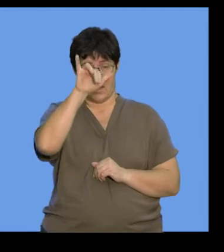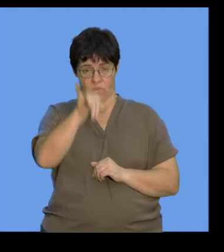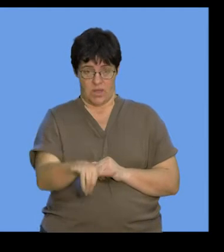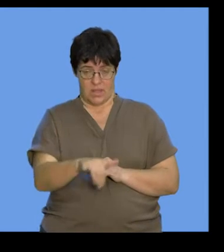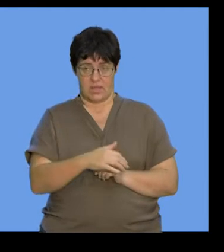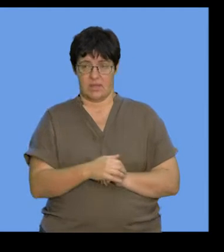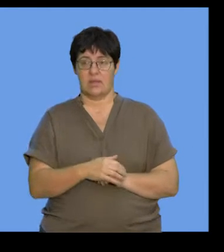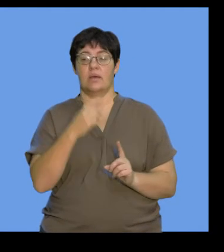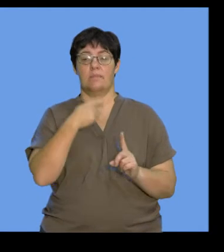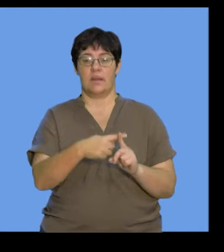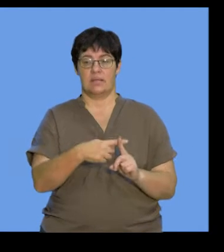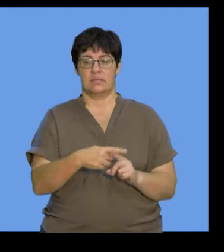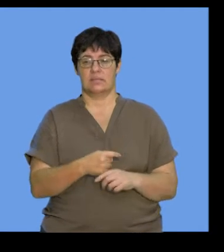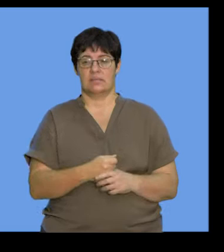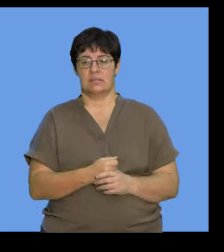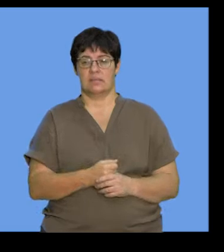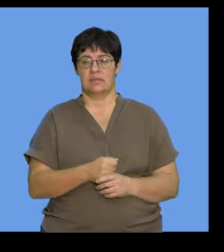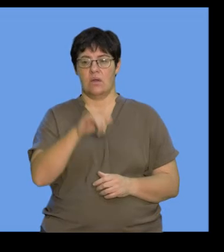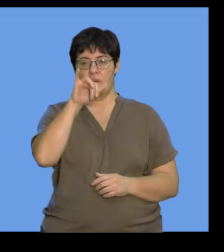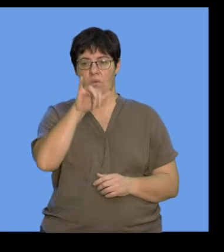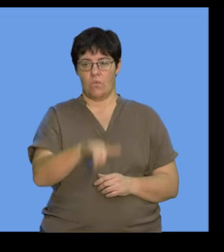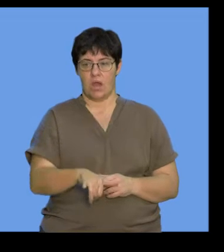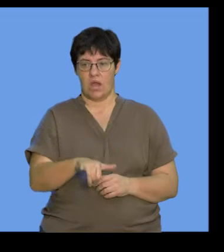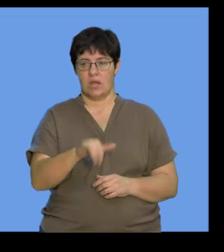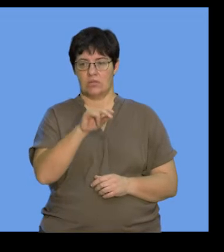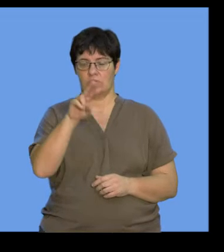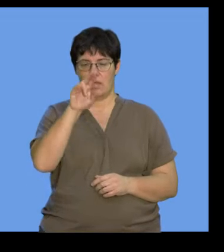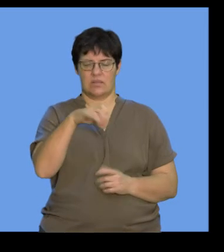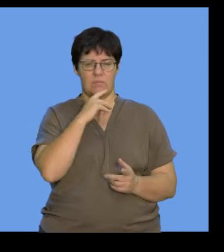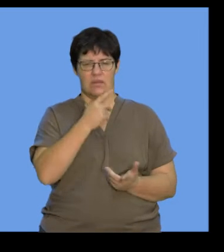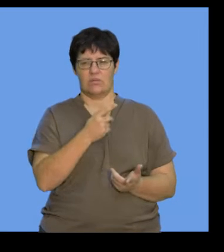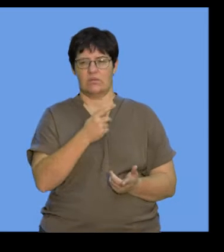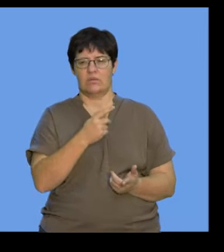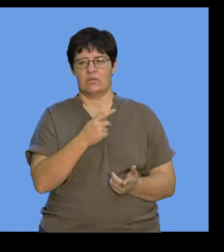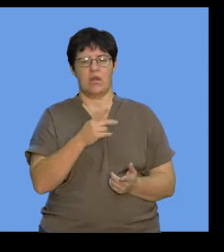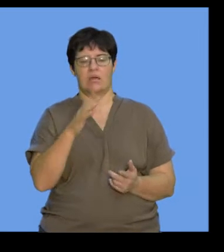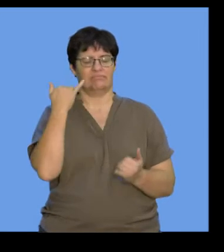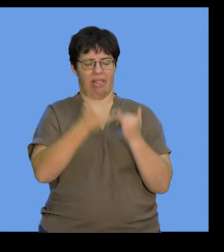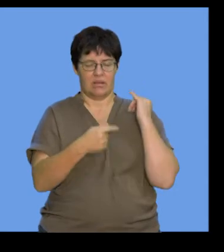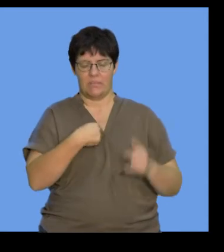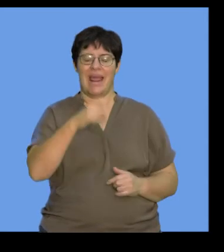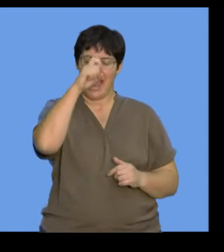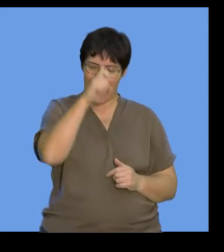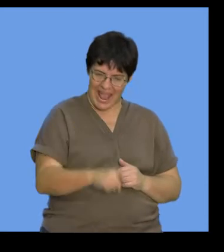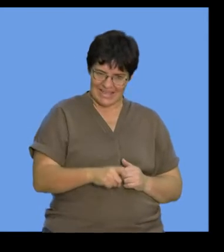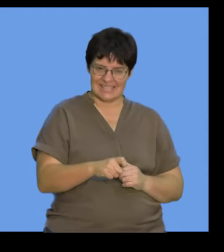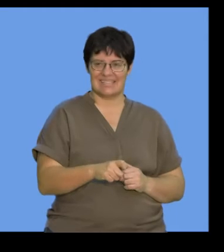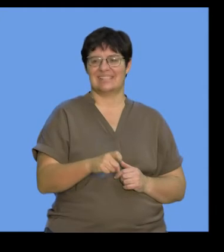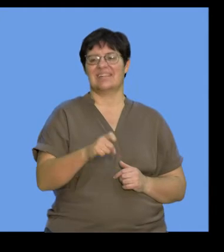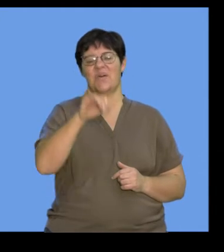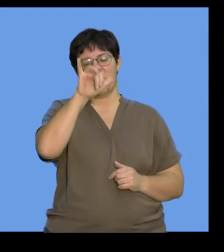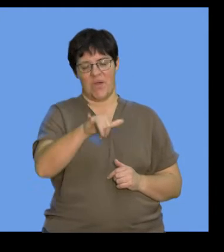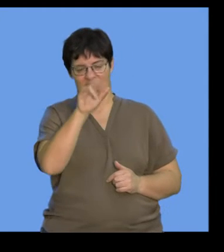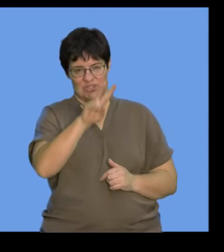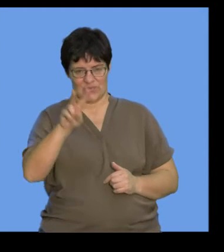x squared y plus y squared x, right? But we just need to start with the x,